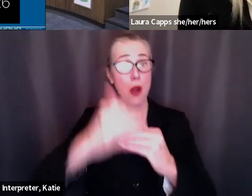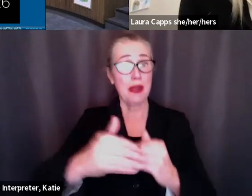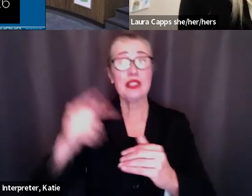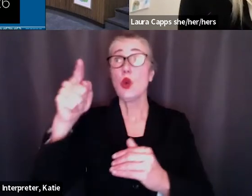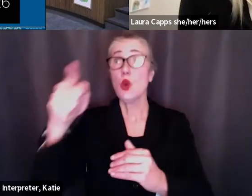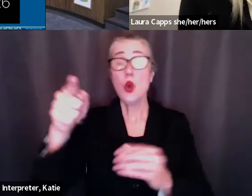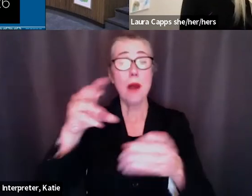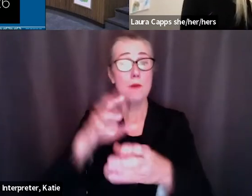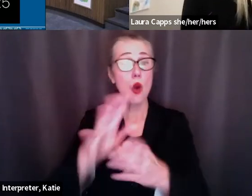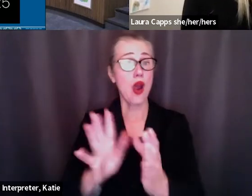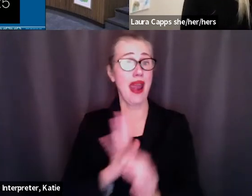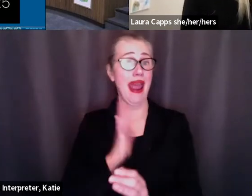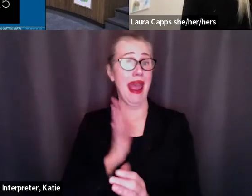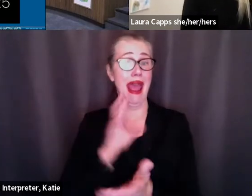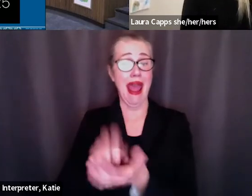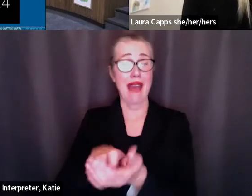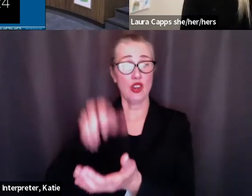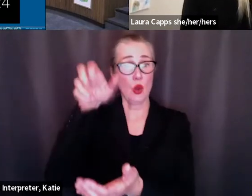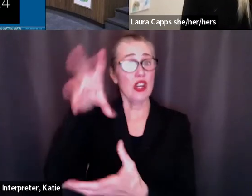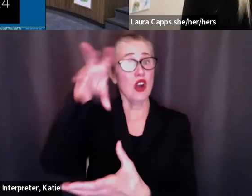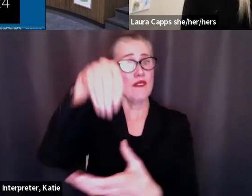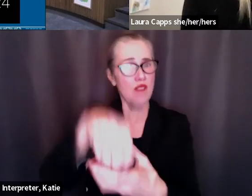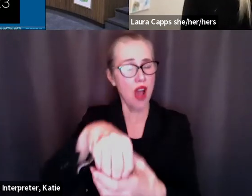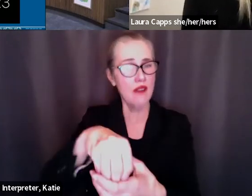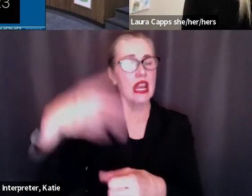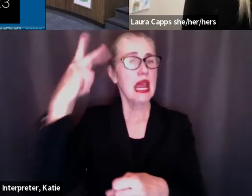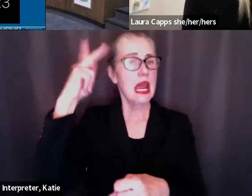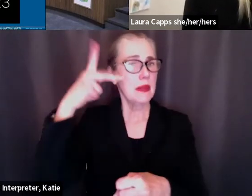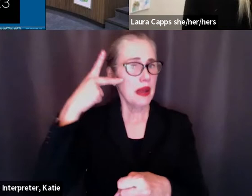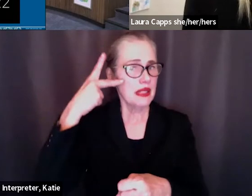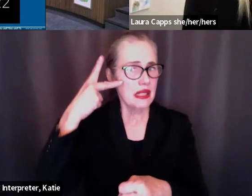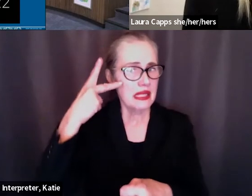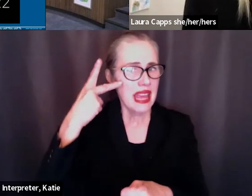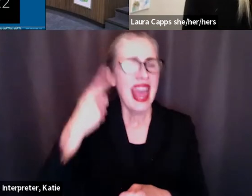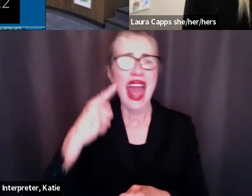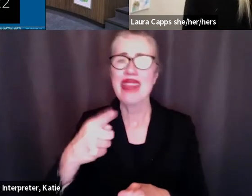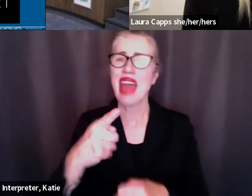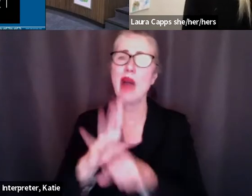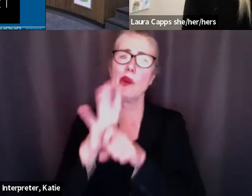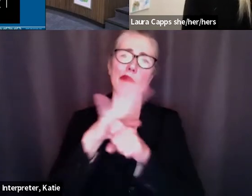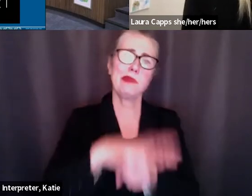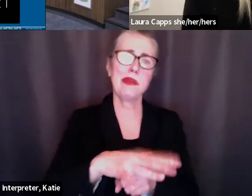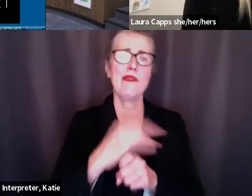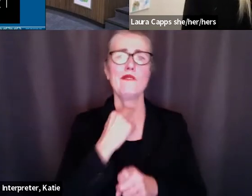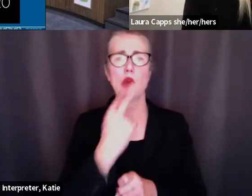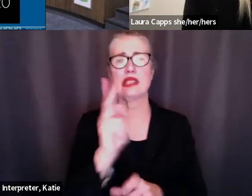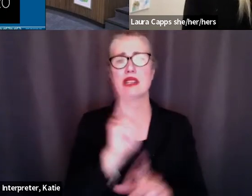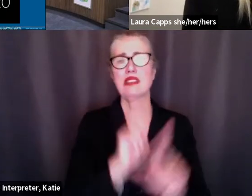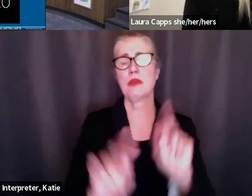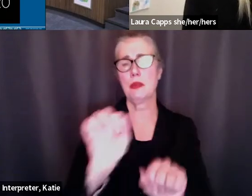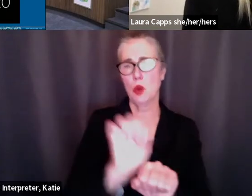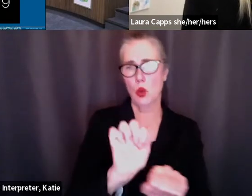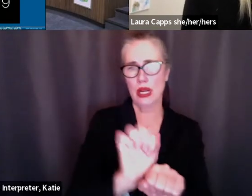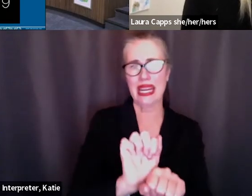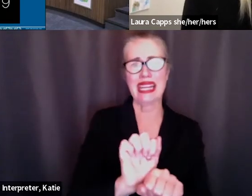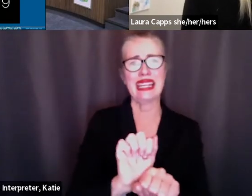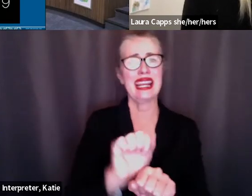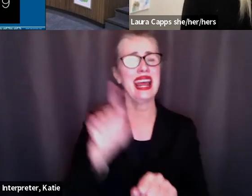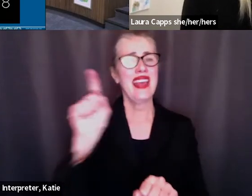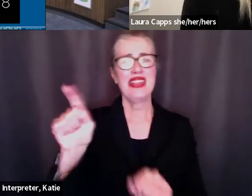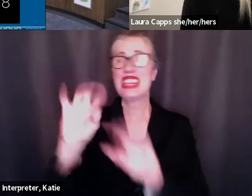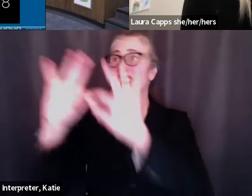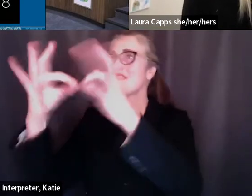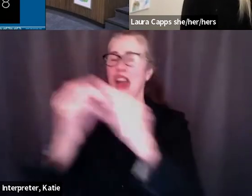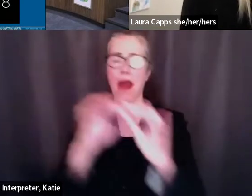politics if our community is not divided it would further drown out the voices of the working class affluent families and working class families have